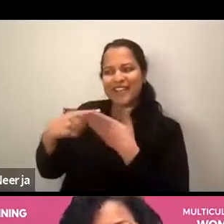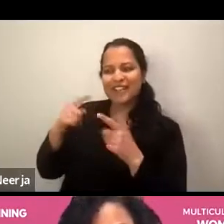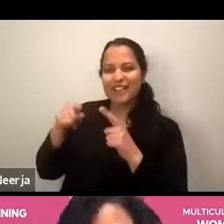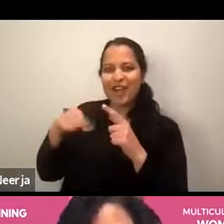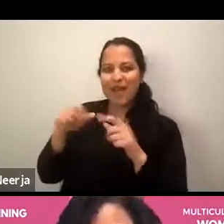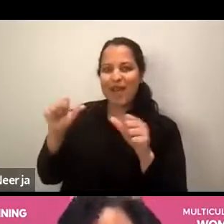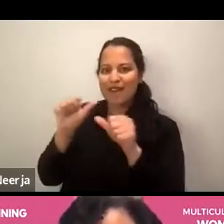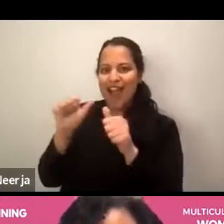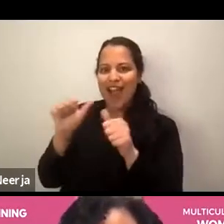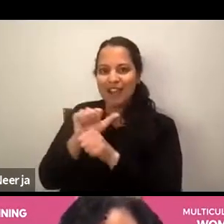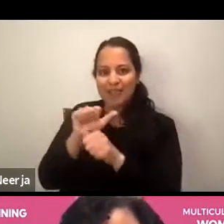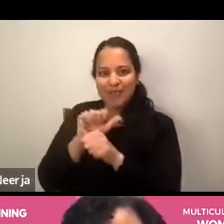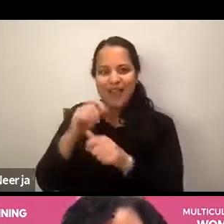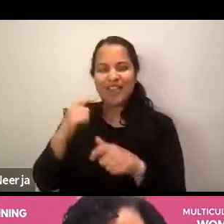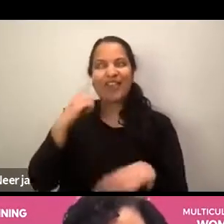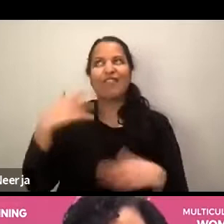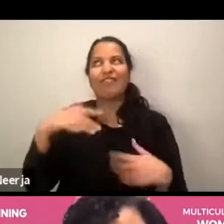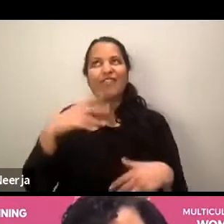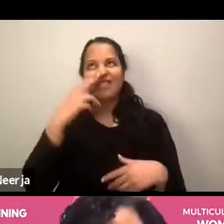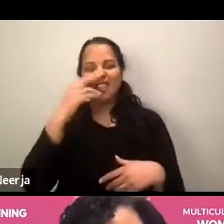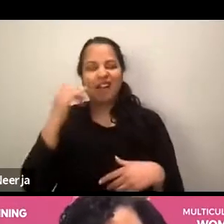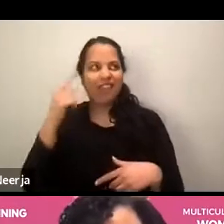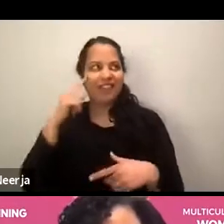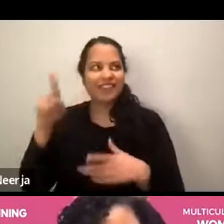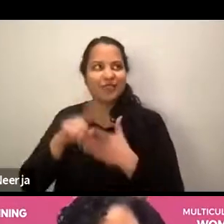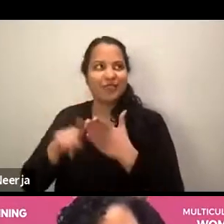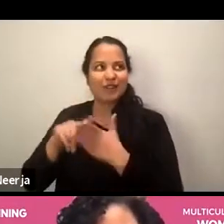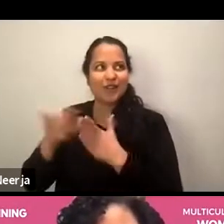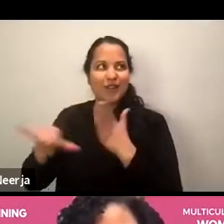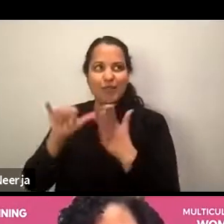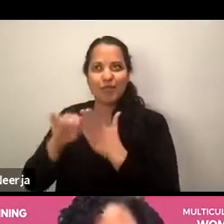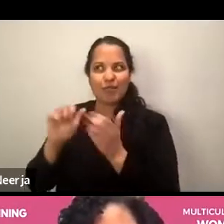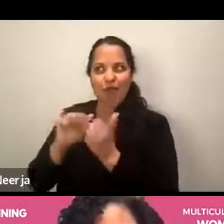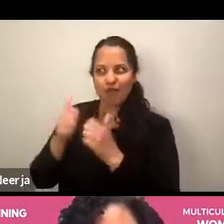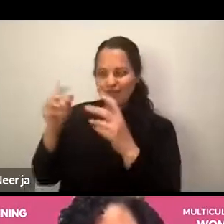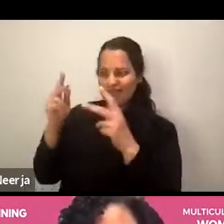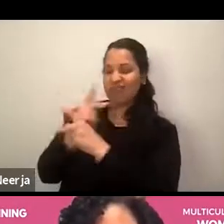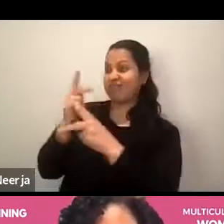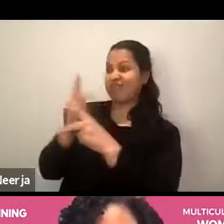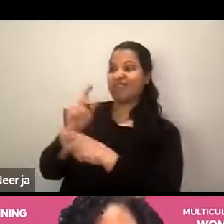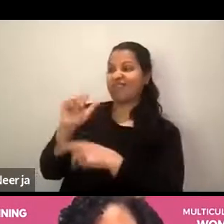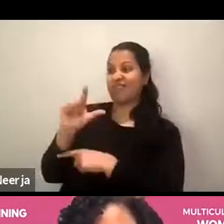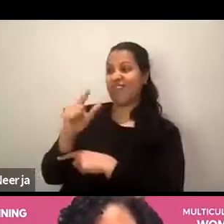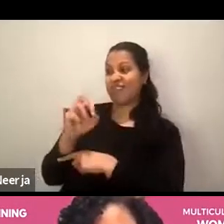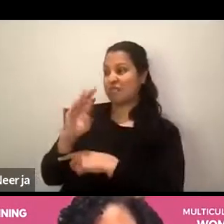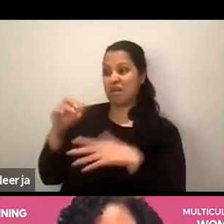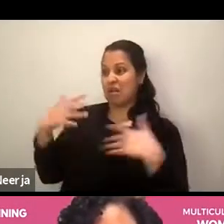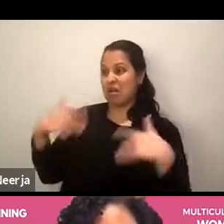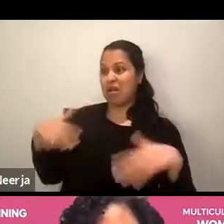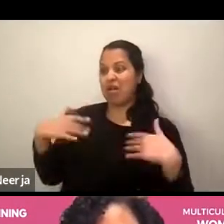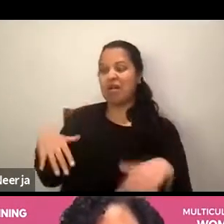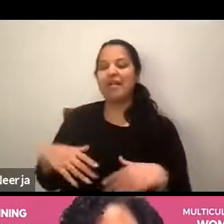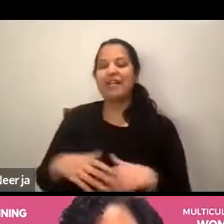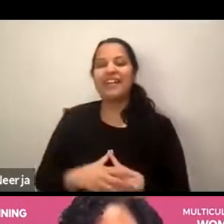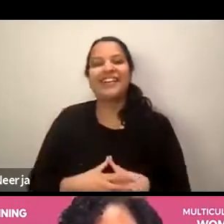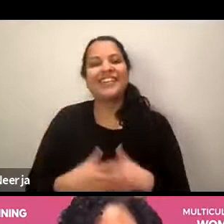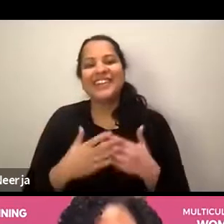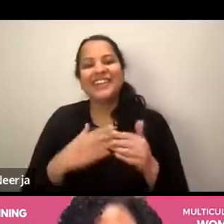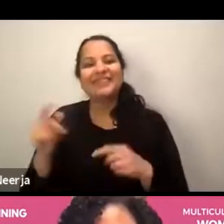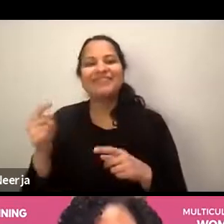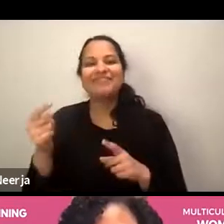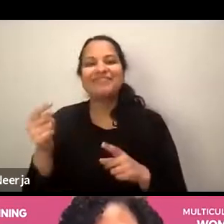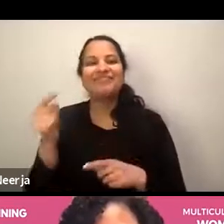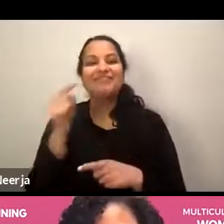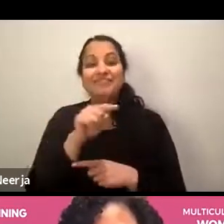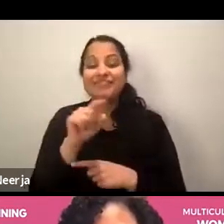I'm like, I wonder if she looked up on YouTube how to do algebra. So, but with that, let's talk to Cecilia.